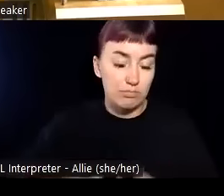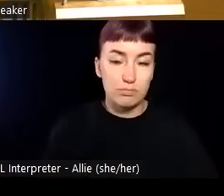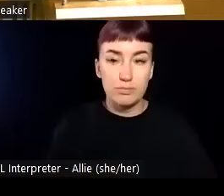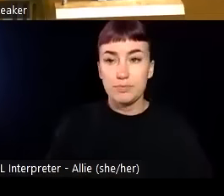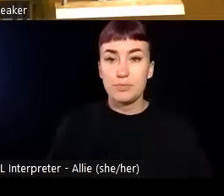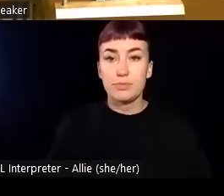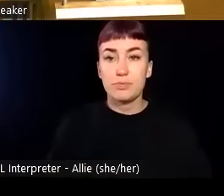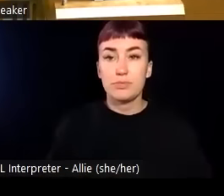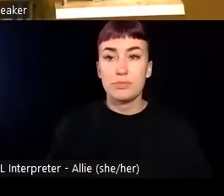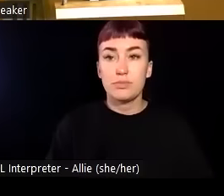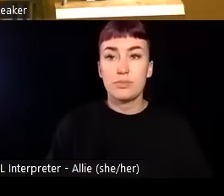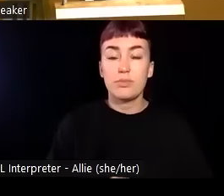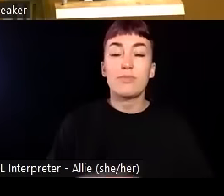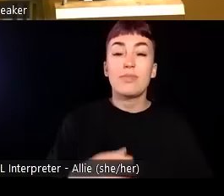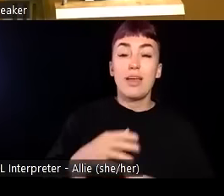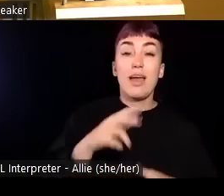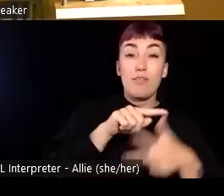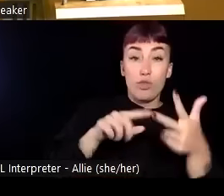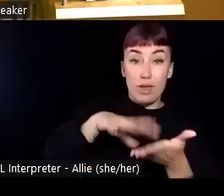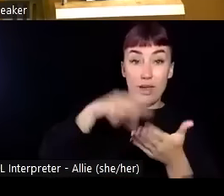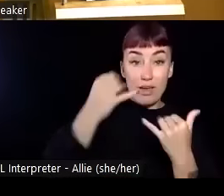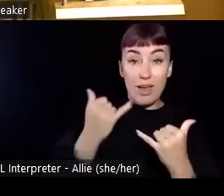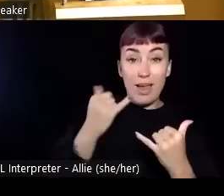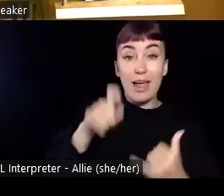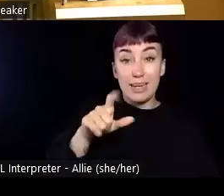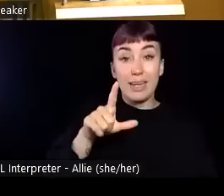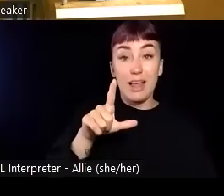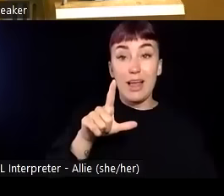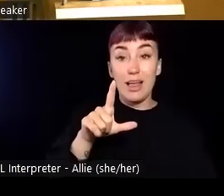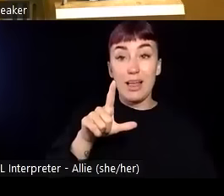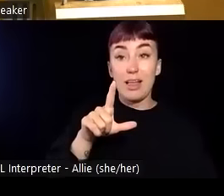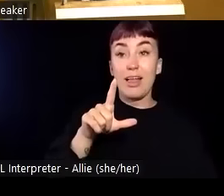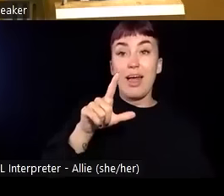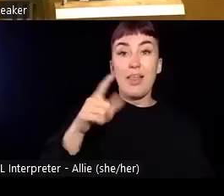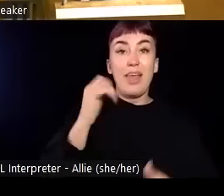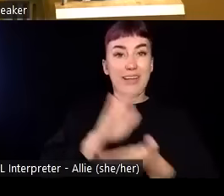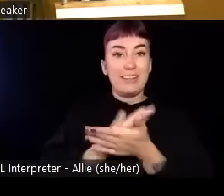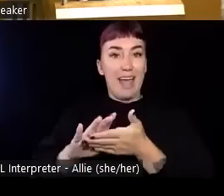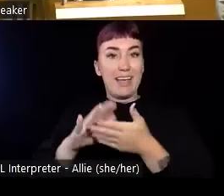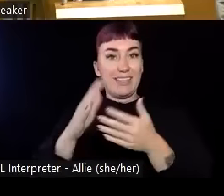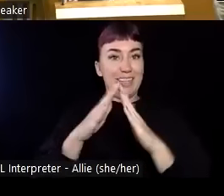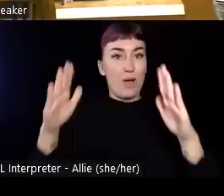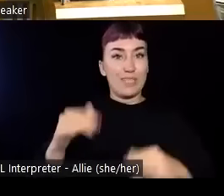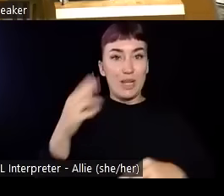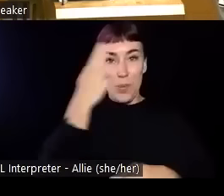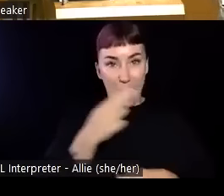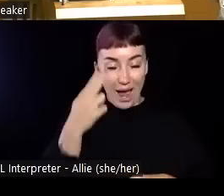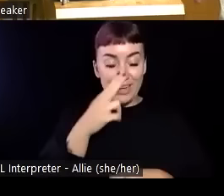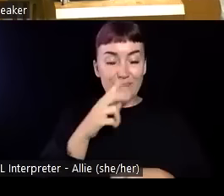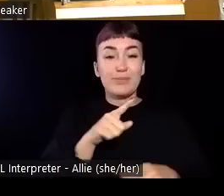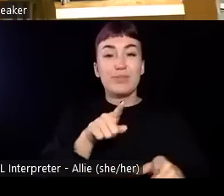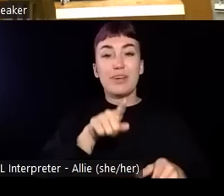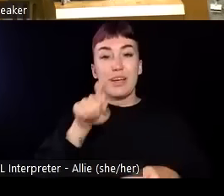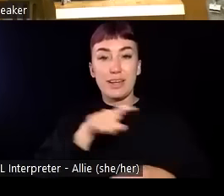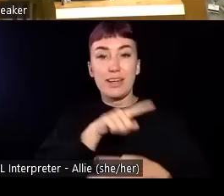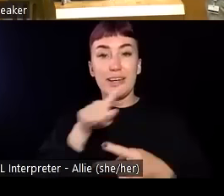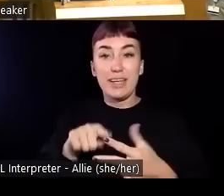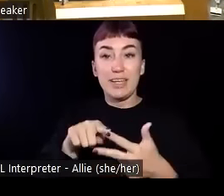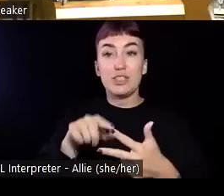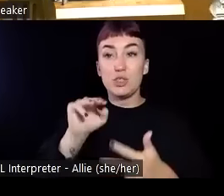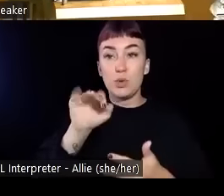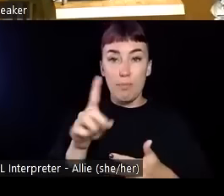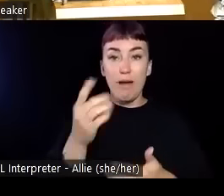three takeaways so far. One is that I need a lanai in Hawaii, that I need to get on the MIND diet, and that I should